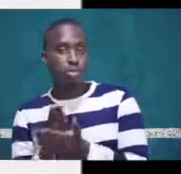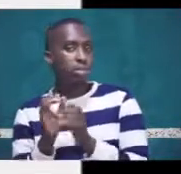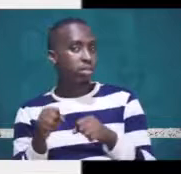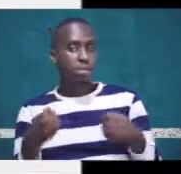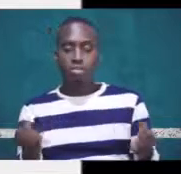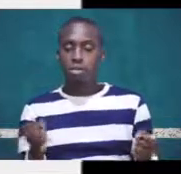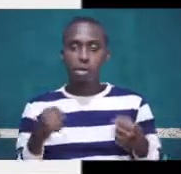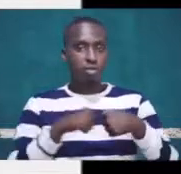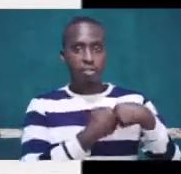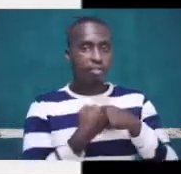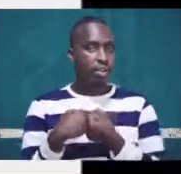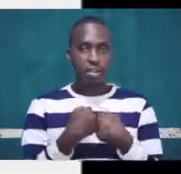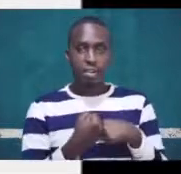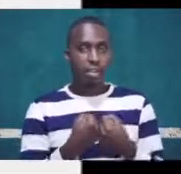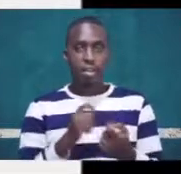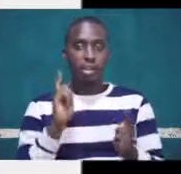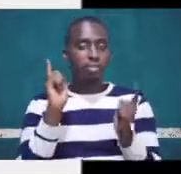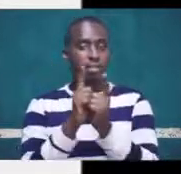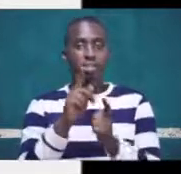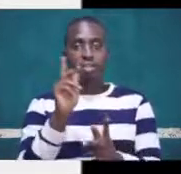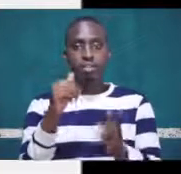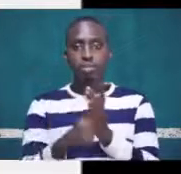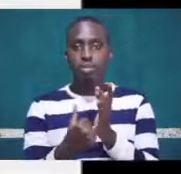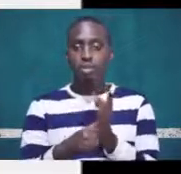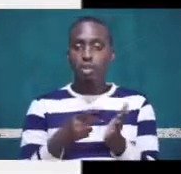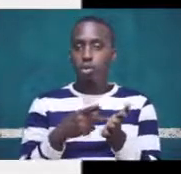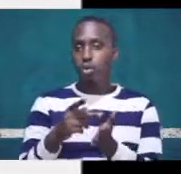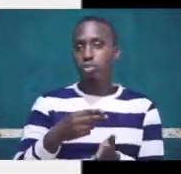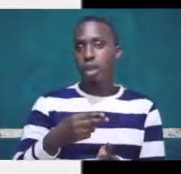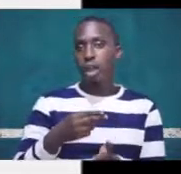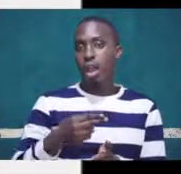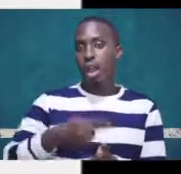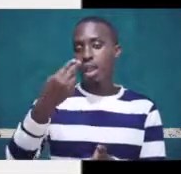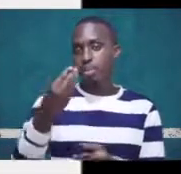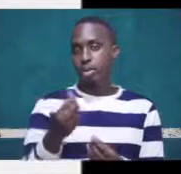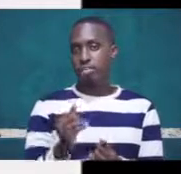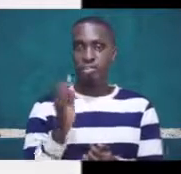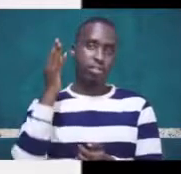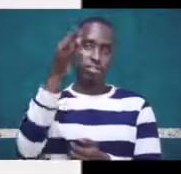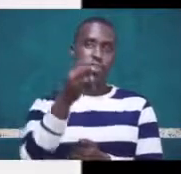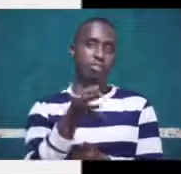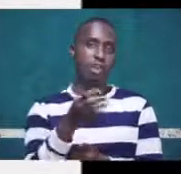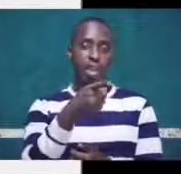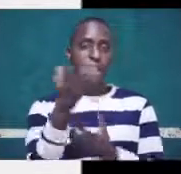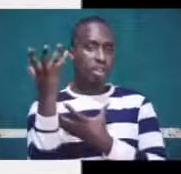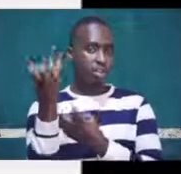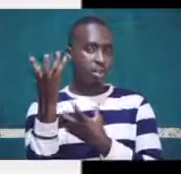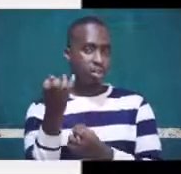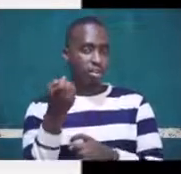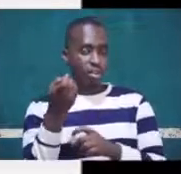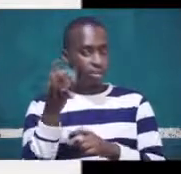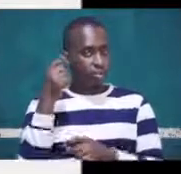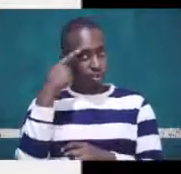don't suffer, they don't face the problem of paying higher prices in the future. So here, expectation for